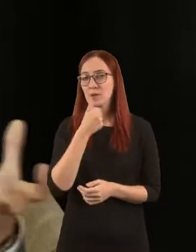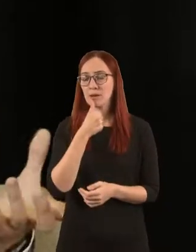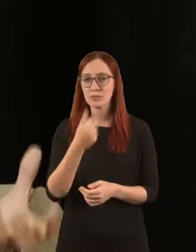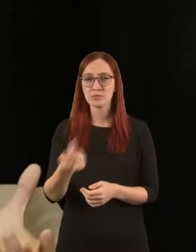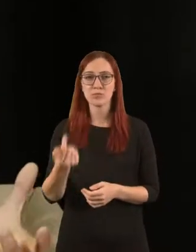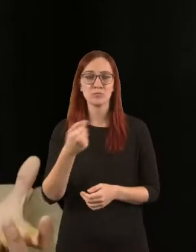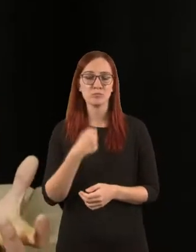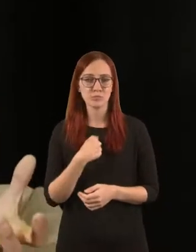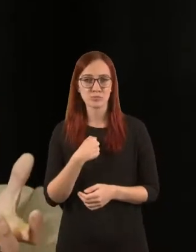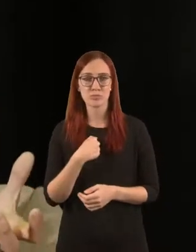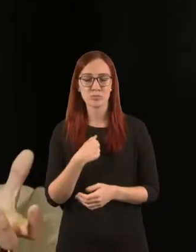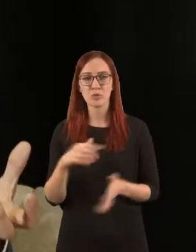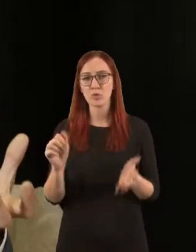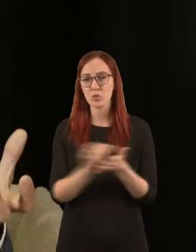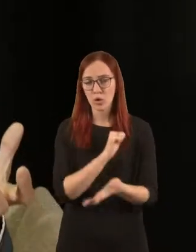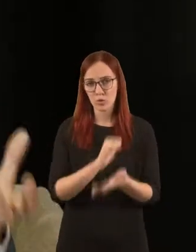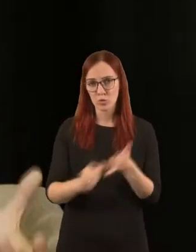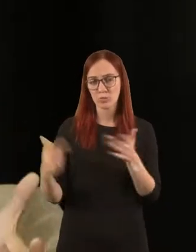mobility.